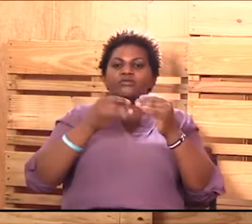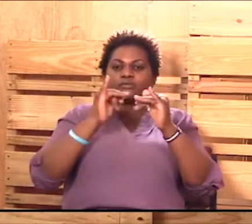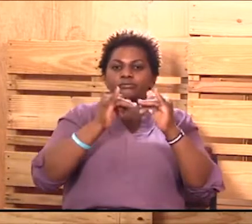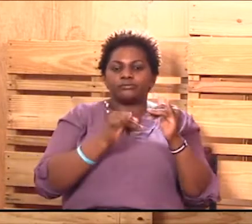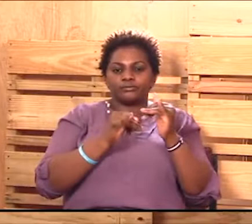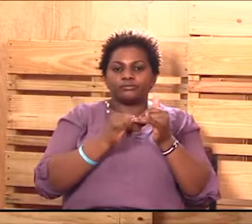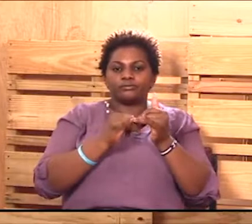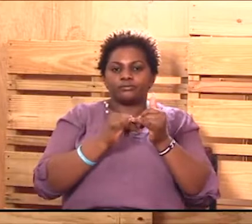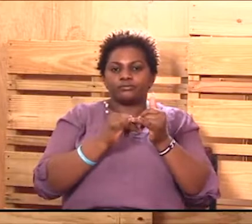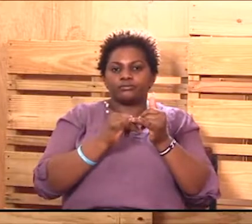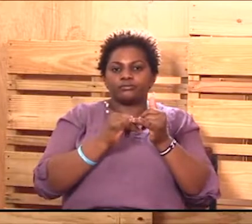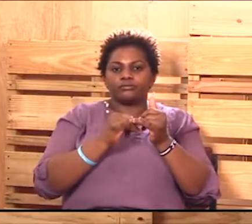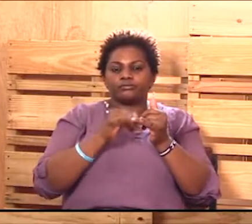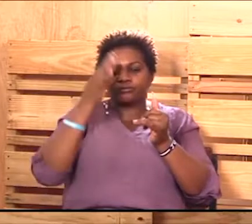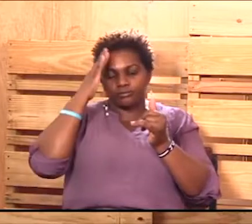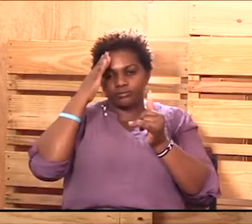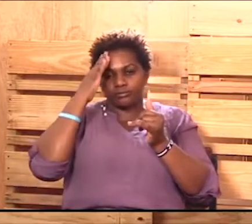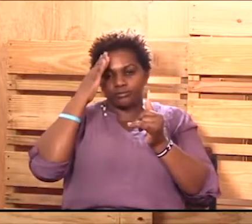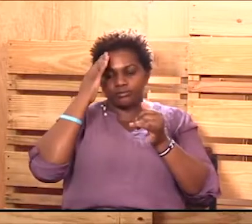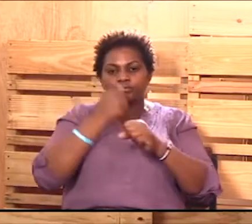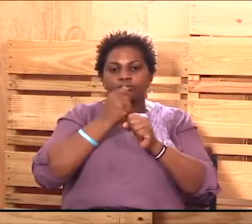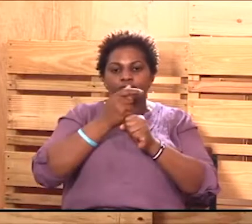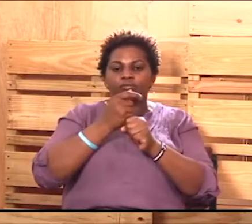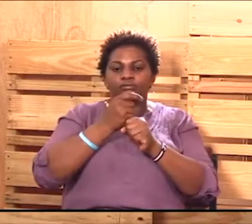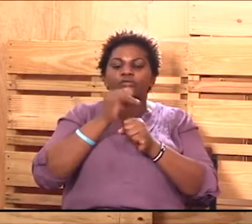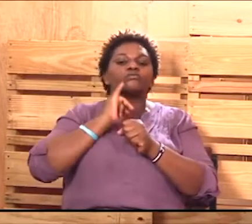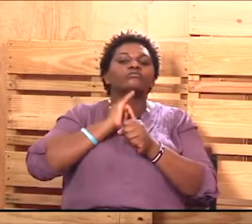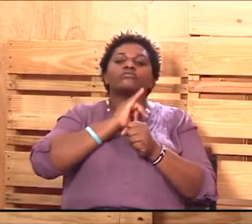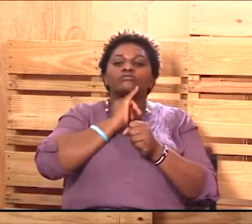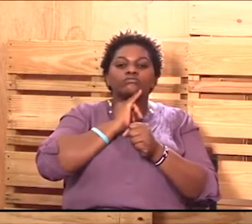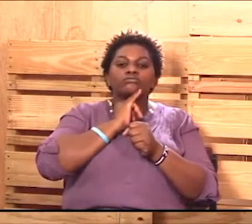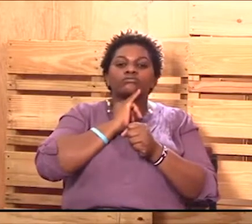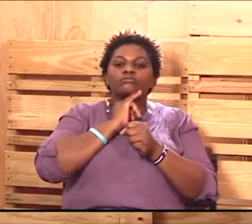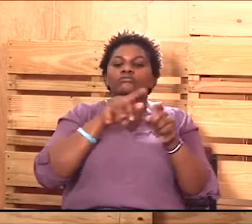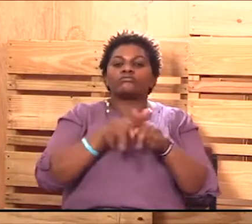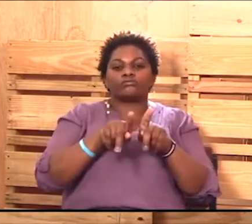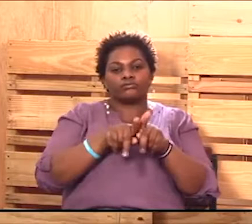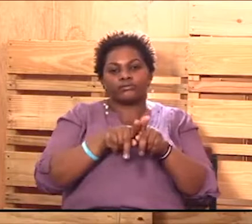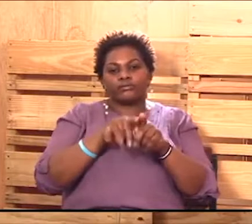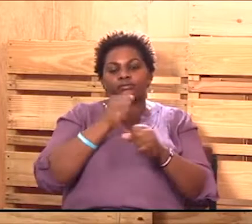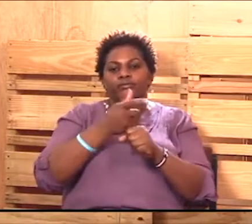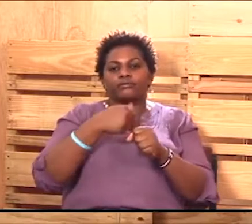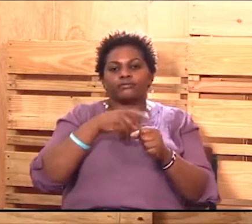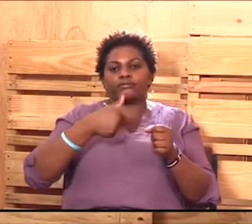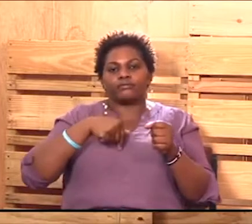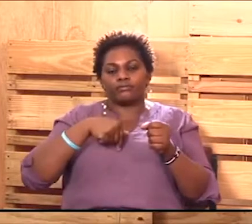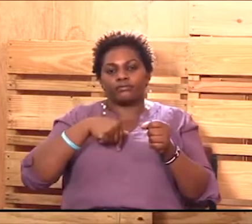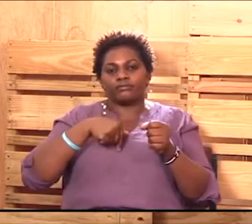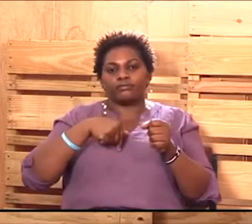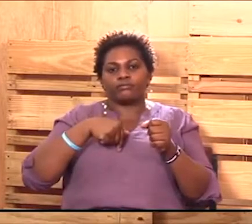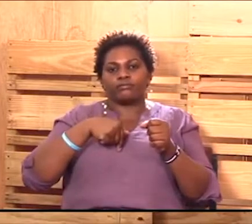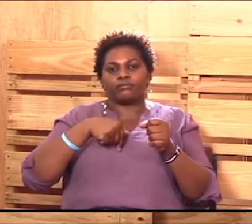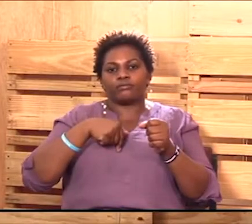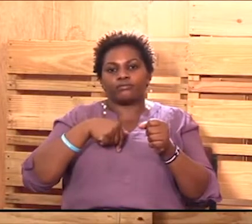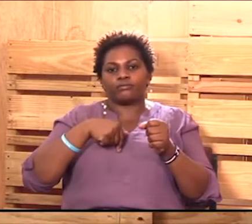each one of them. And we know, as you have done it for the Israelites, that you will also do it for us. How we